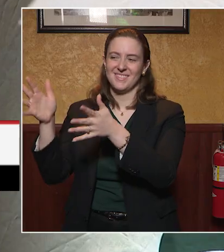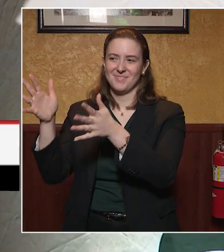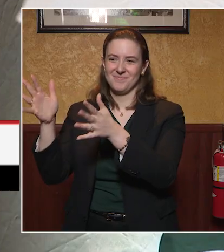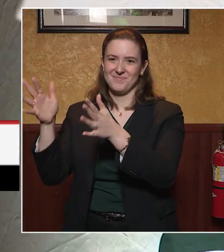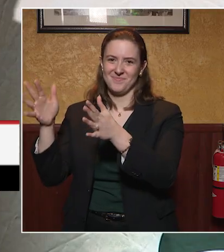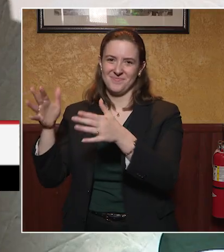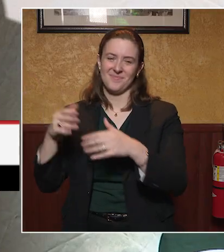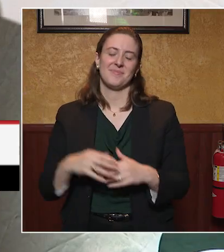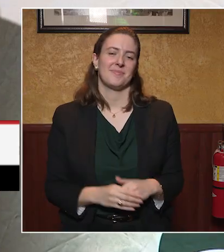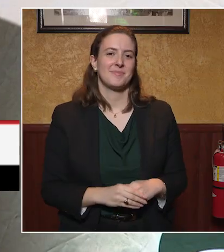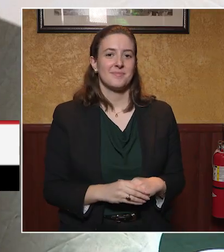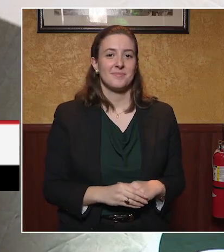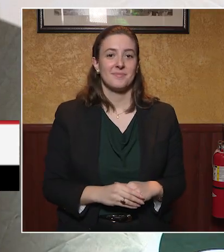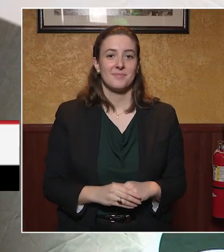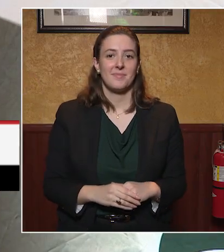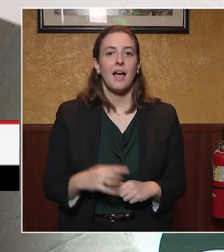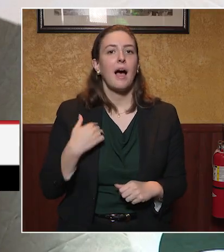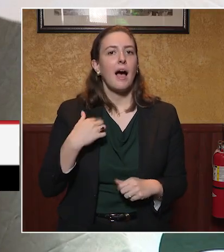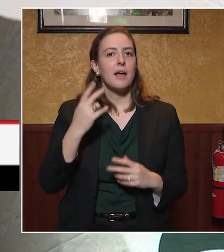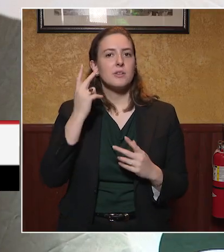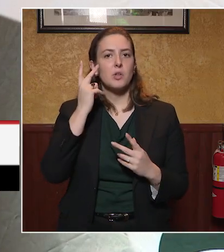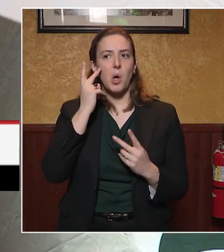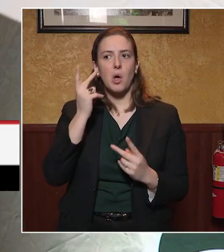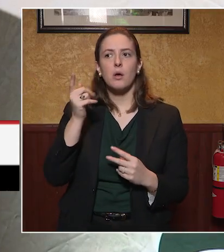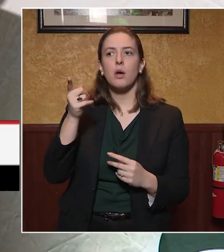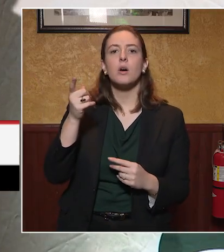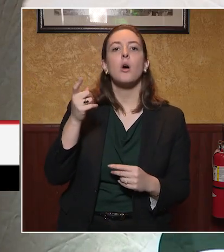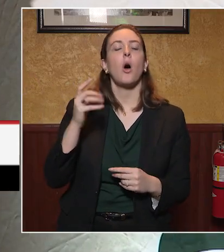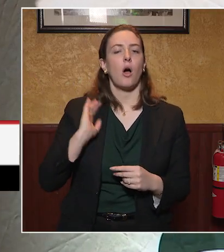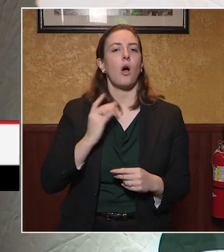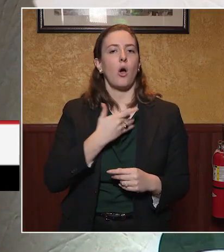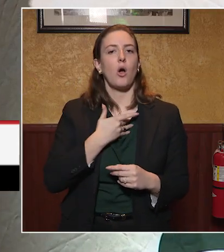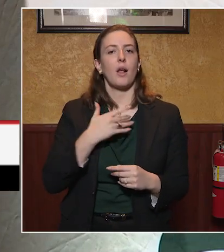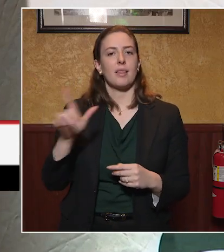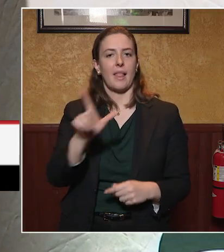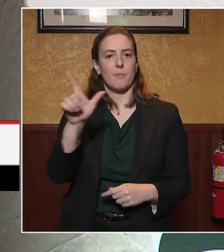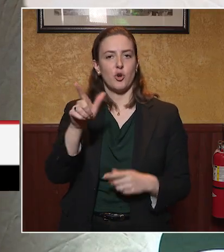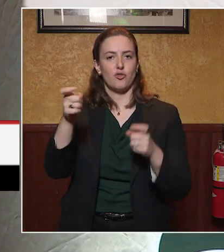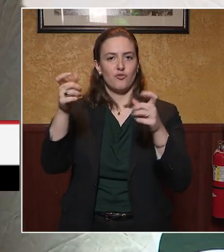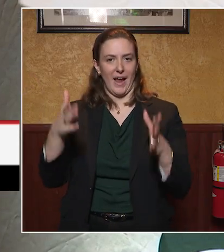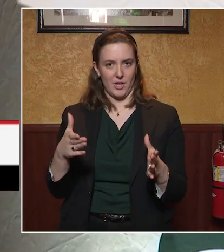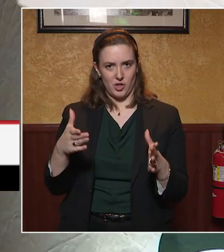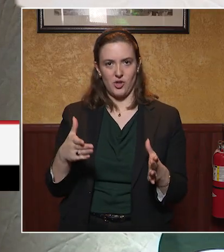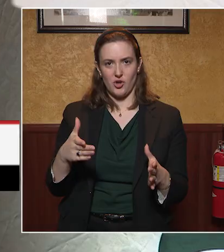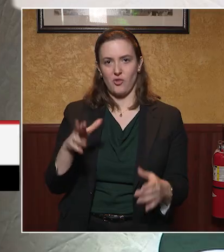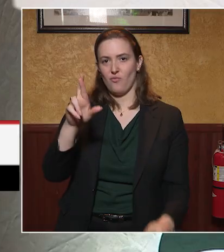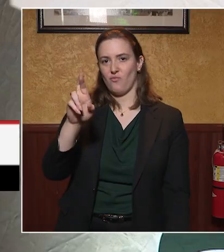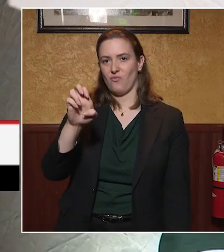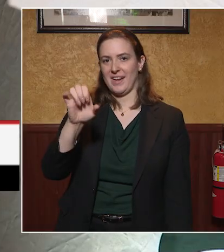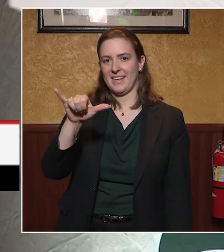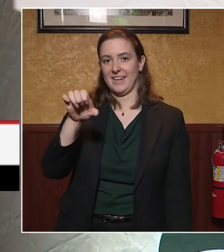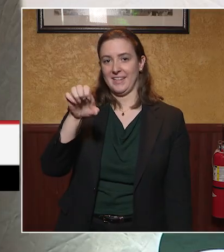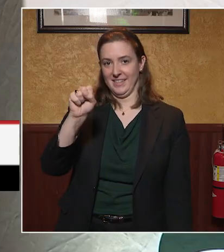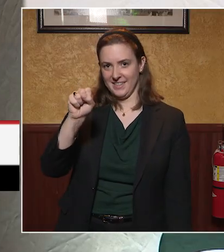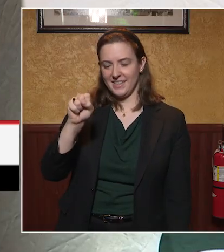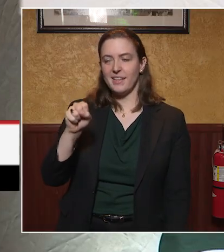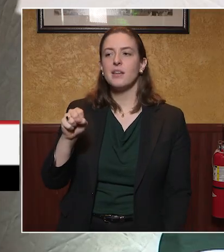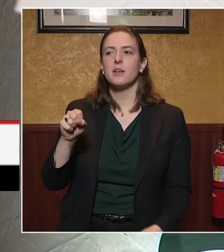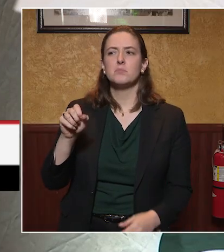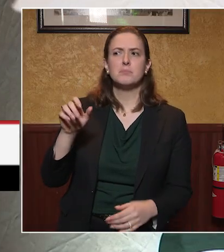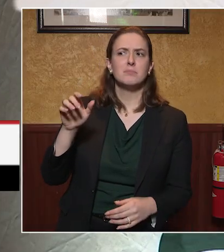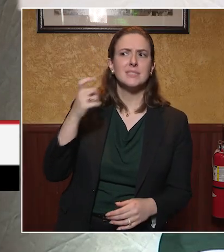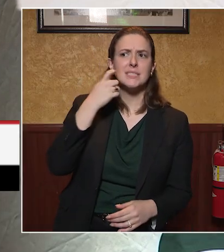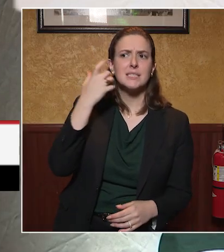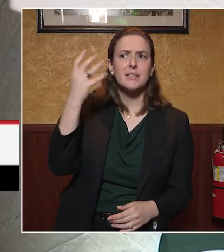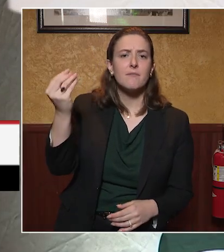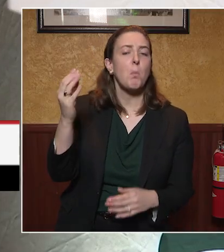I saw our amazing library director, Richard Reyes Gavilan. Do I see you, Rich? He might have stepped out, but I want to say a major thank you to DC Public Library.